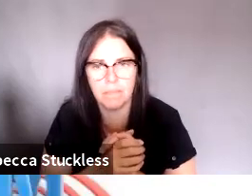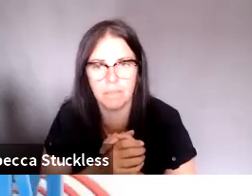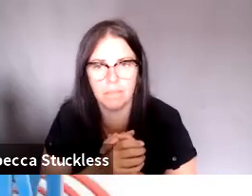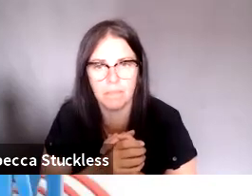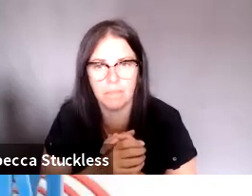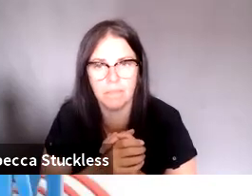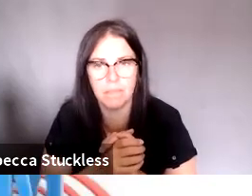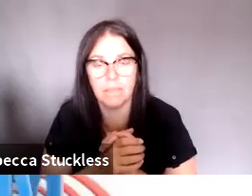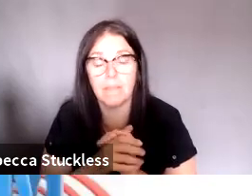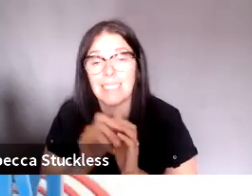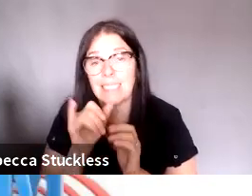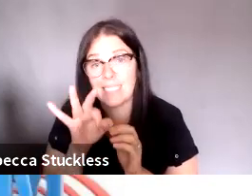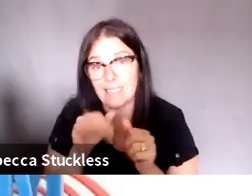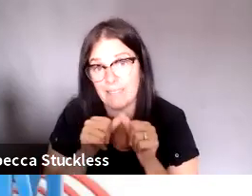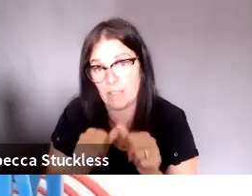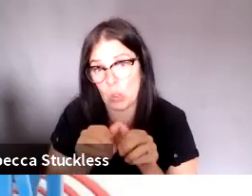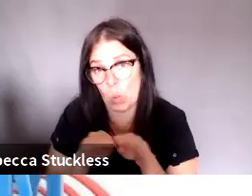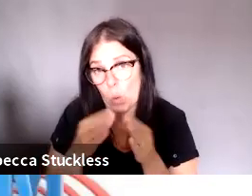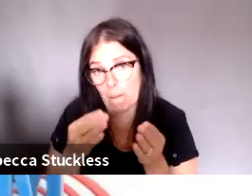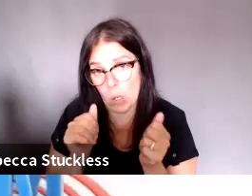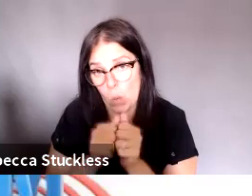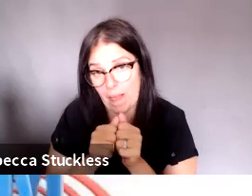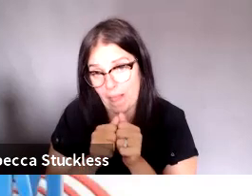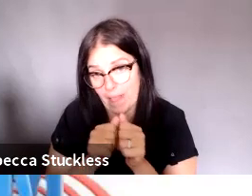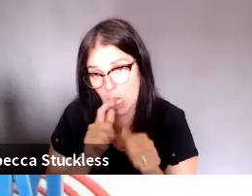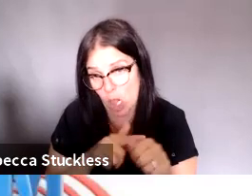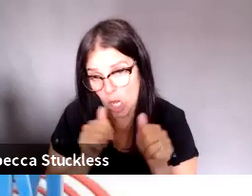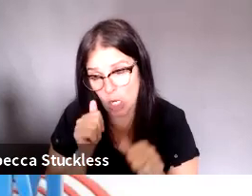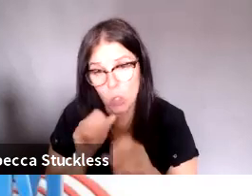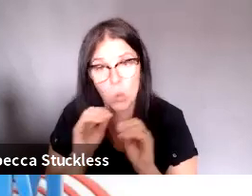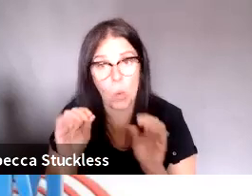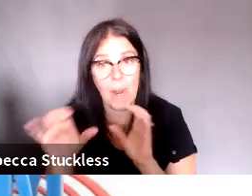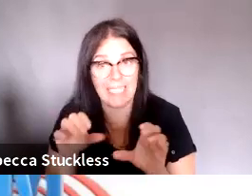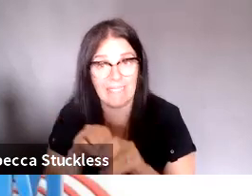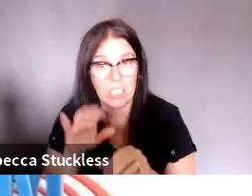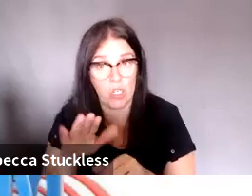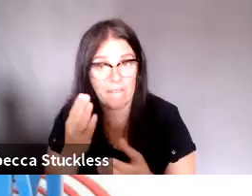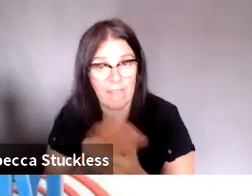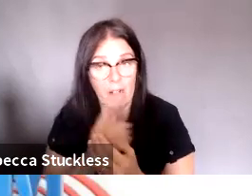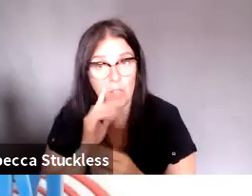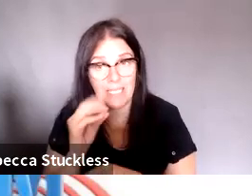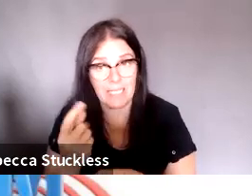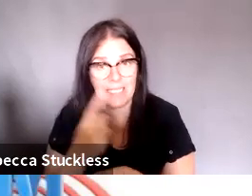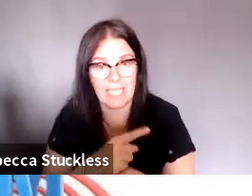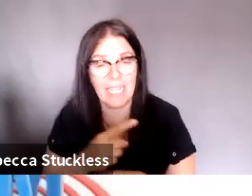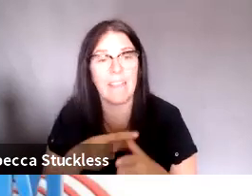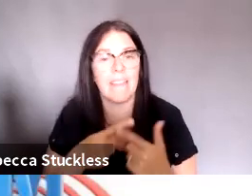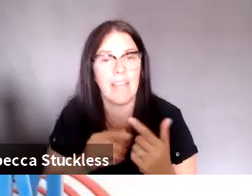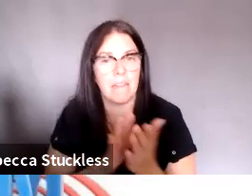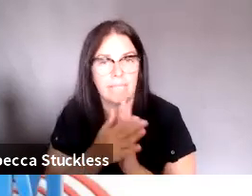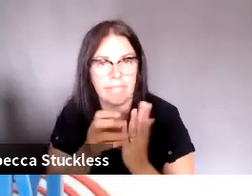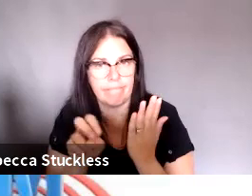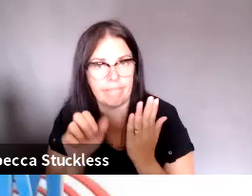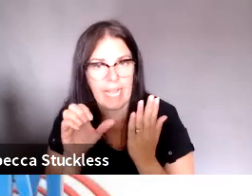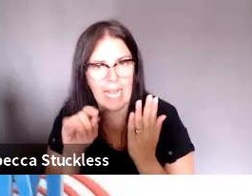If you keep them open longer and there's no activity in their file for 60 days, then obviously they move on to the inactive list, which